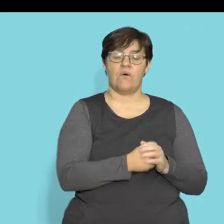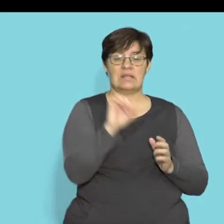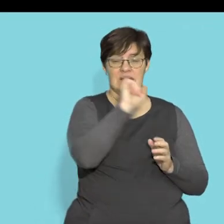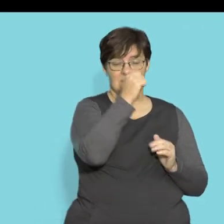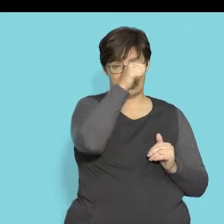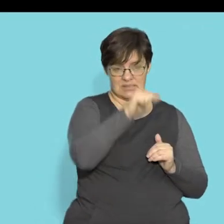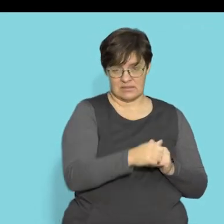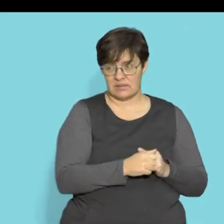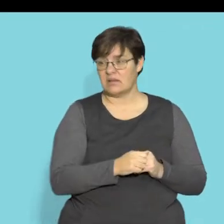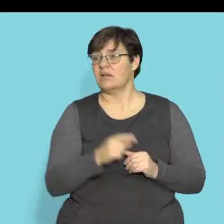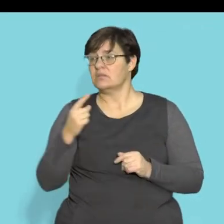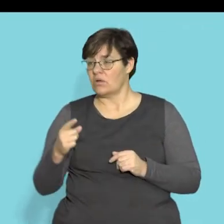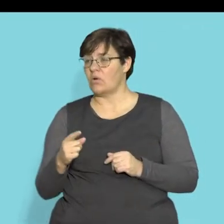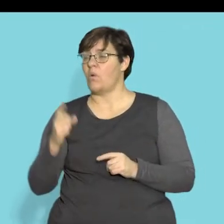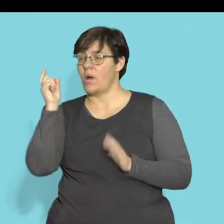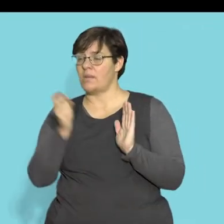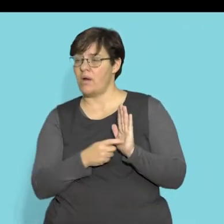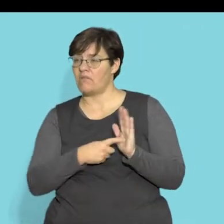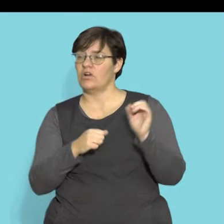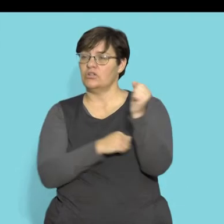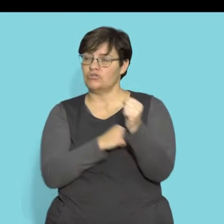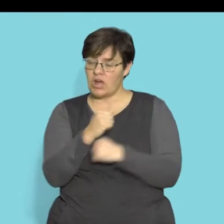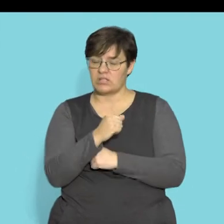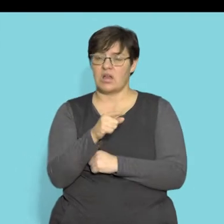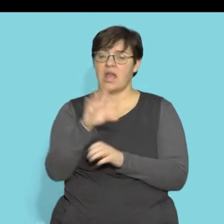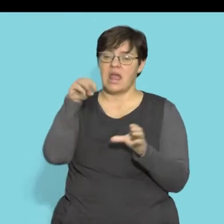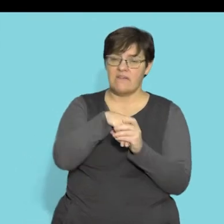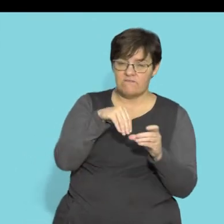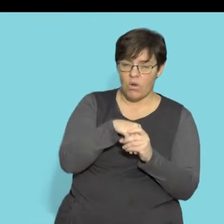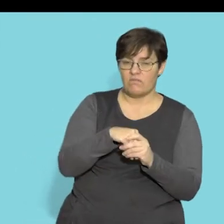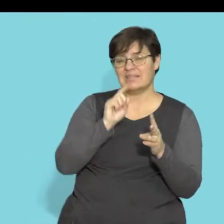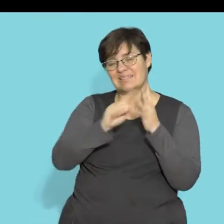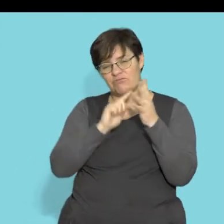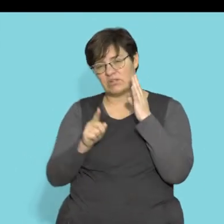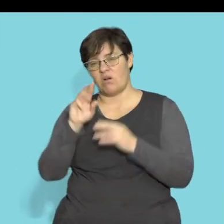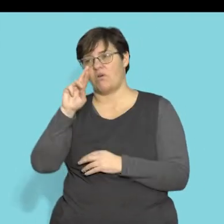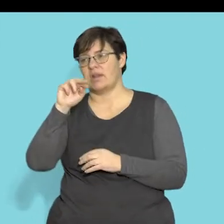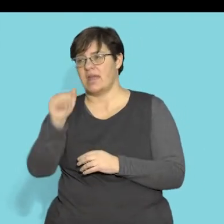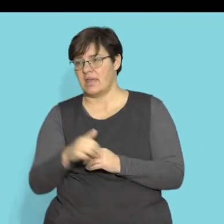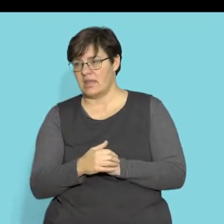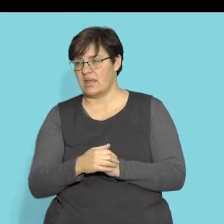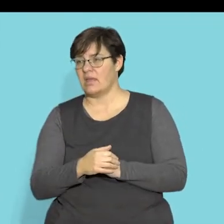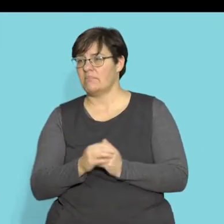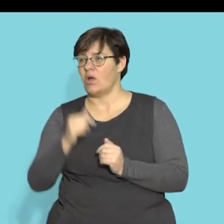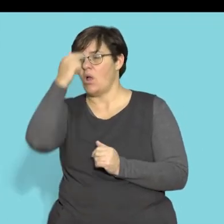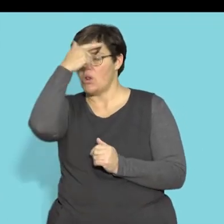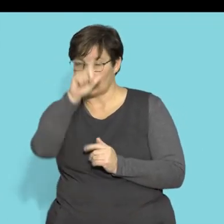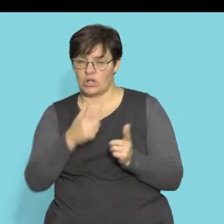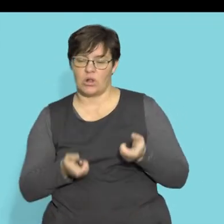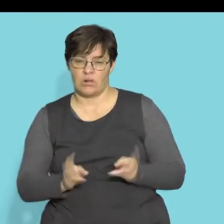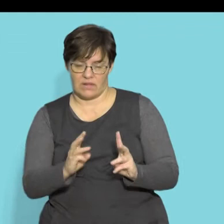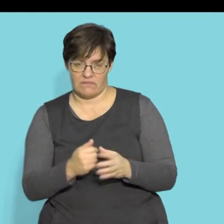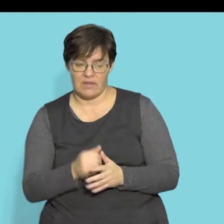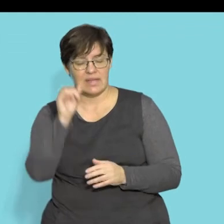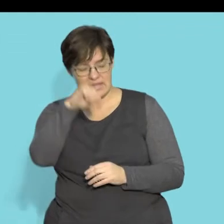be all the information regarding the structure of RNA, involvement of it in the different types of RNA is given in a logical manner.